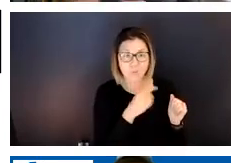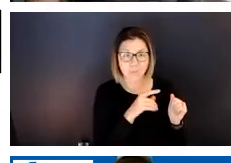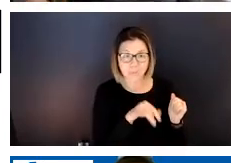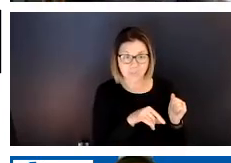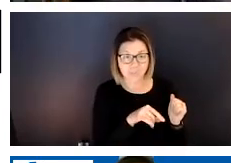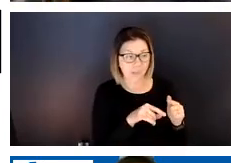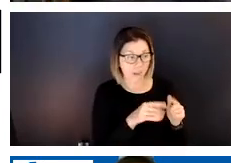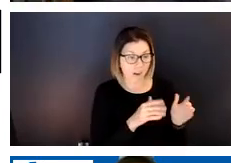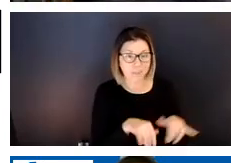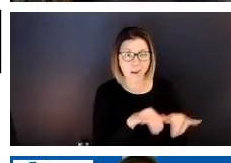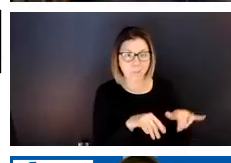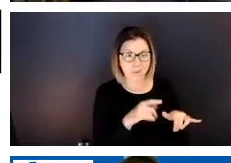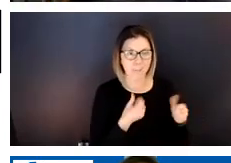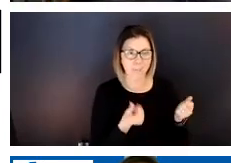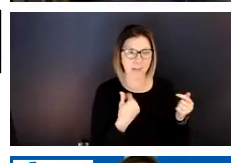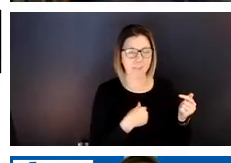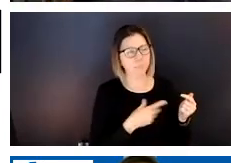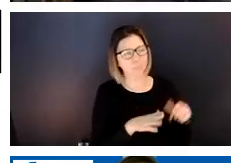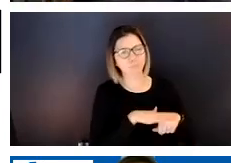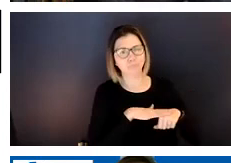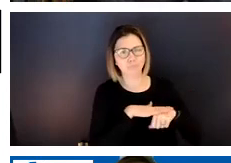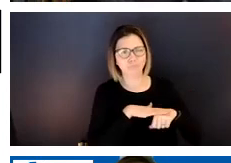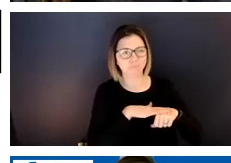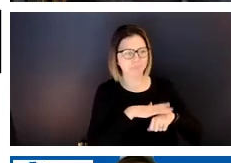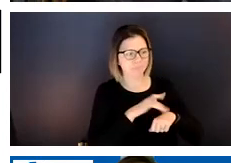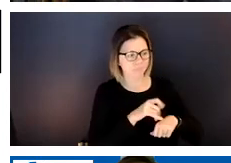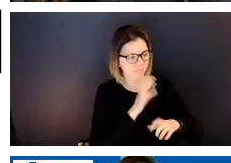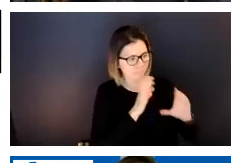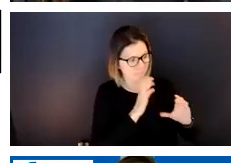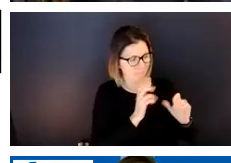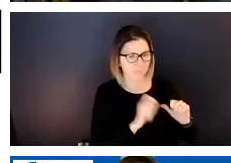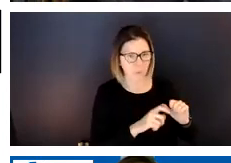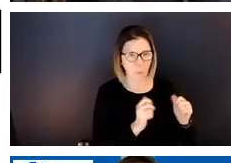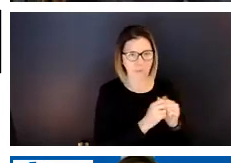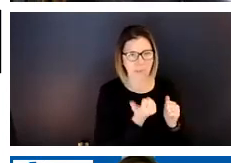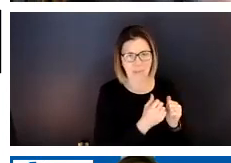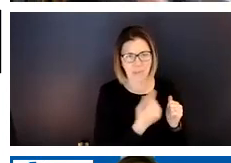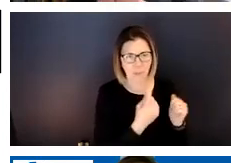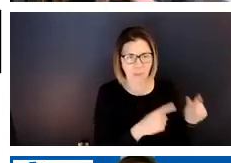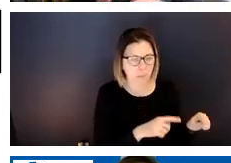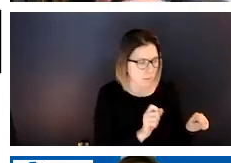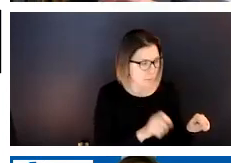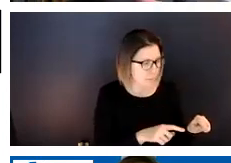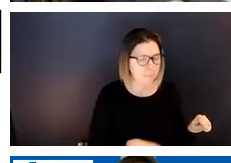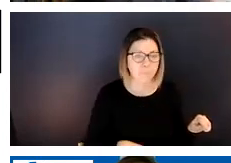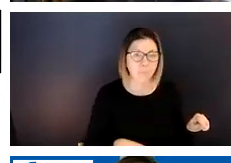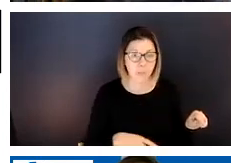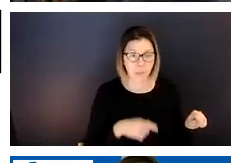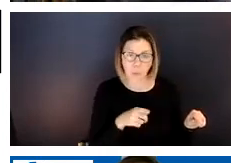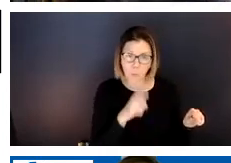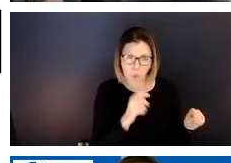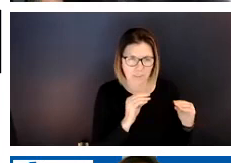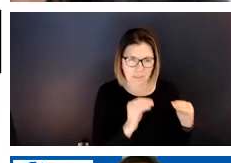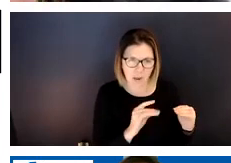things that many of us know is where we should start from. Once again, you probably weren't ever necessarily taught